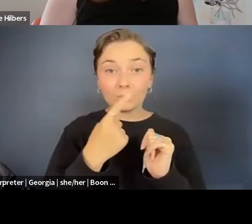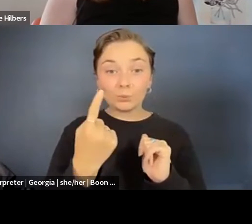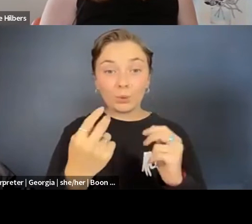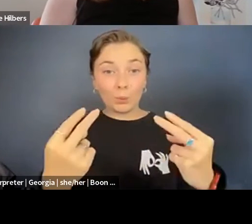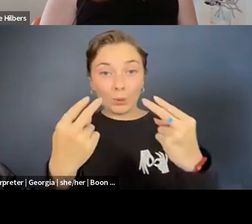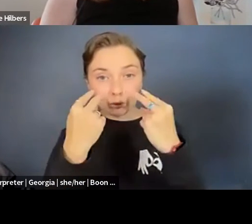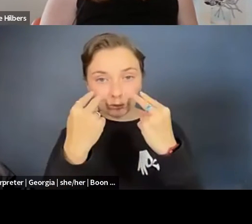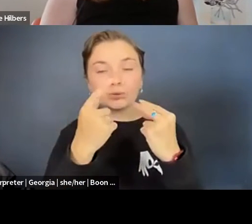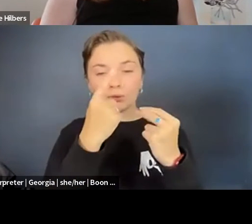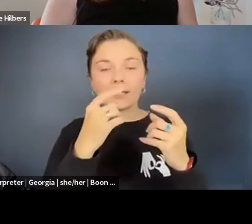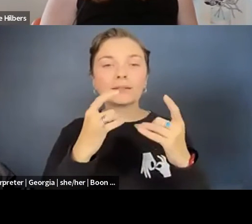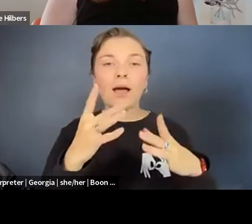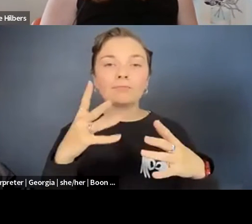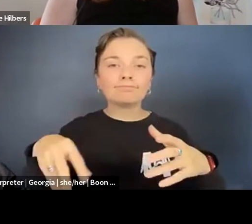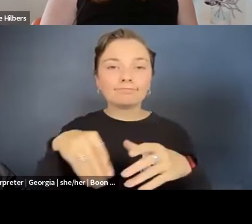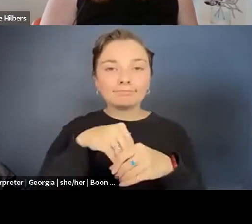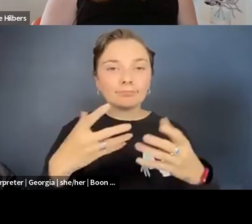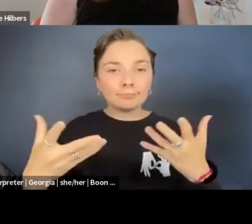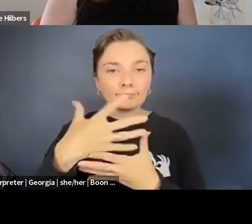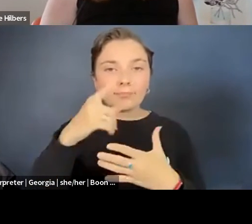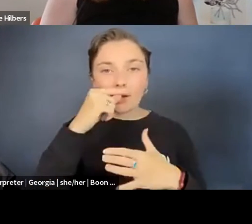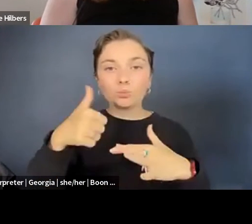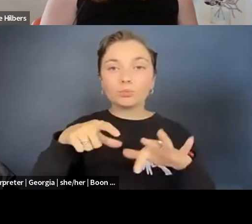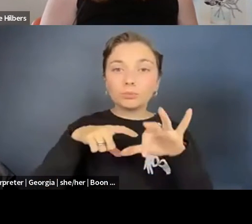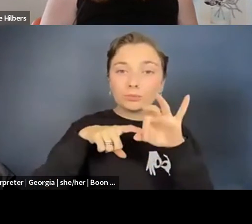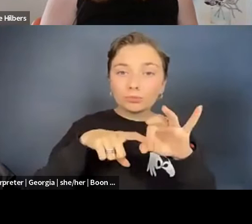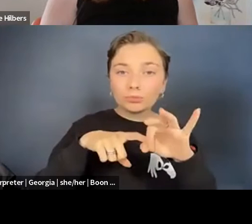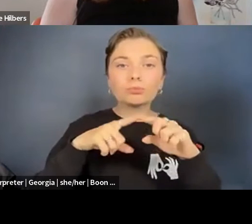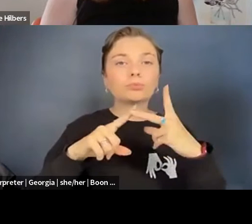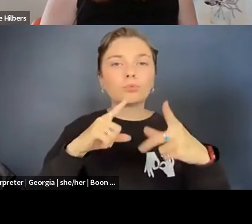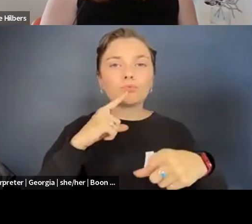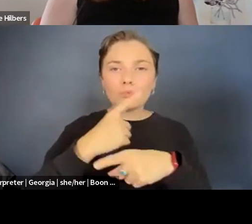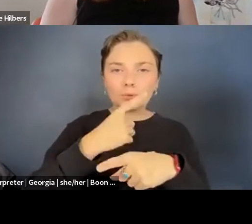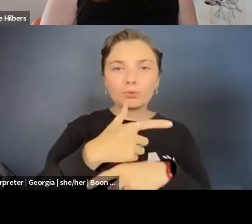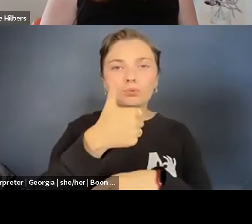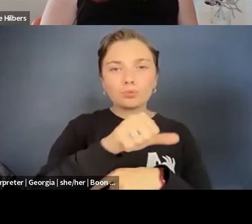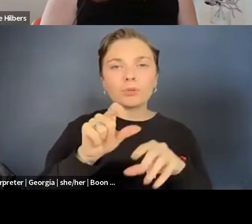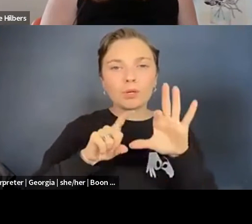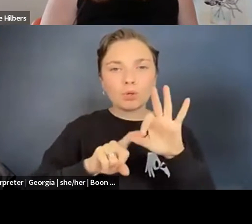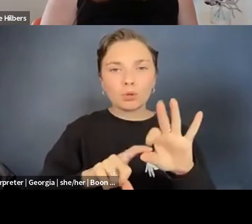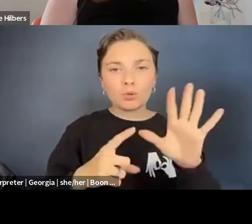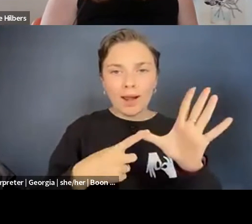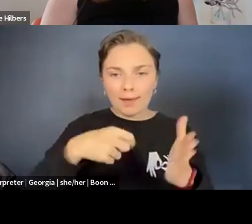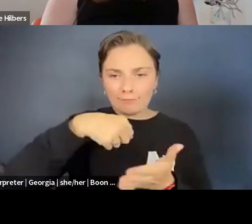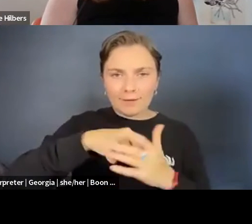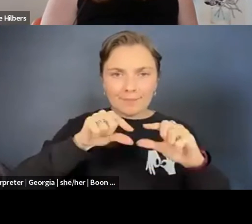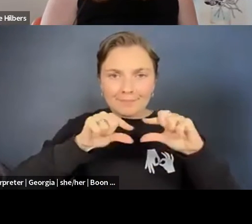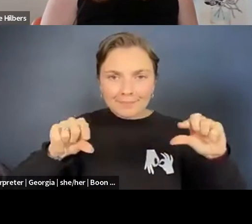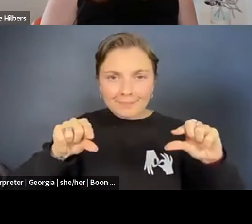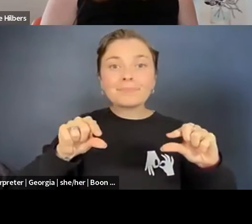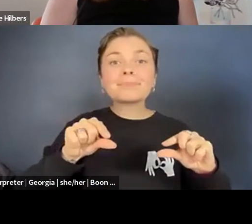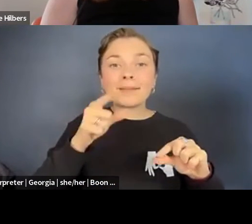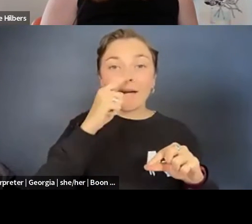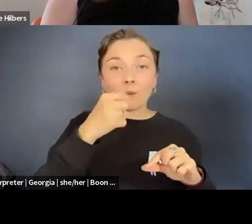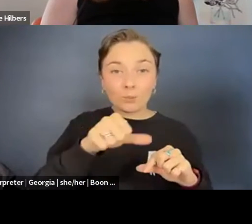start to make some contributions in the form of questions or comments using the Q&A function at the bottom